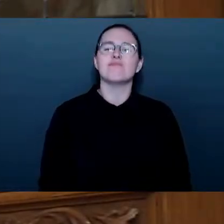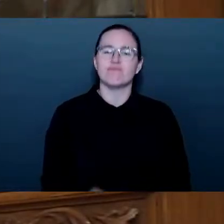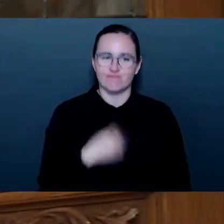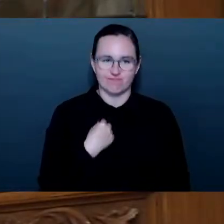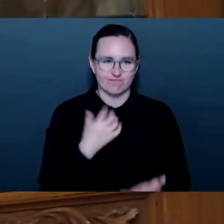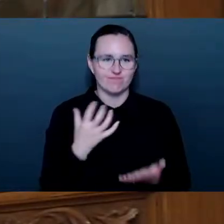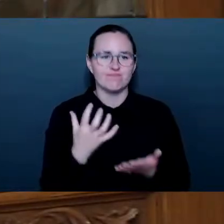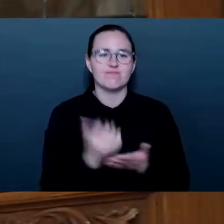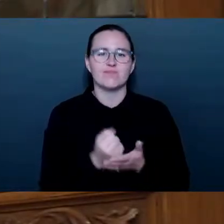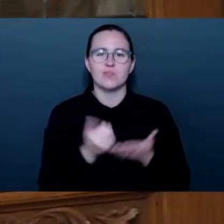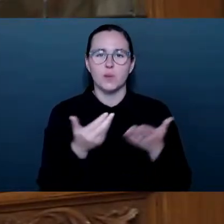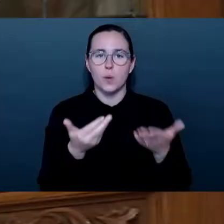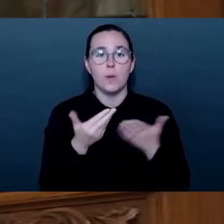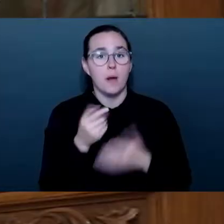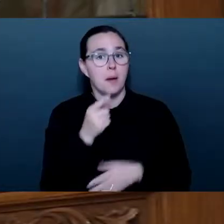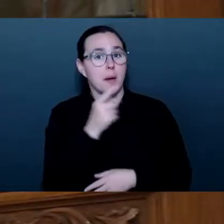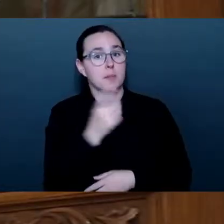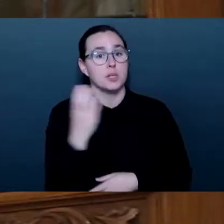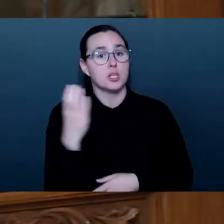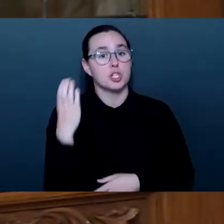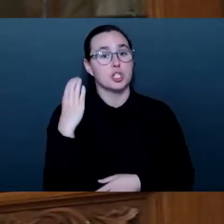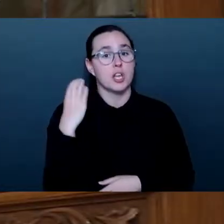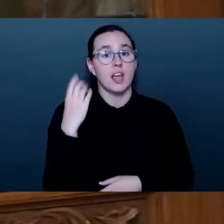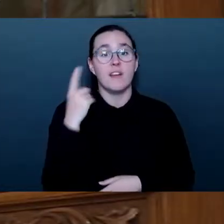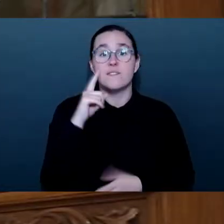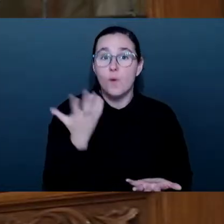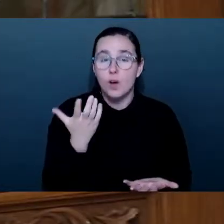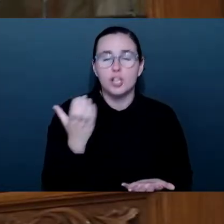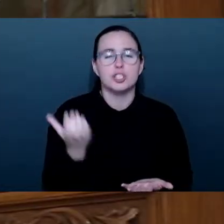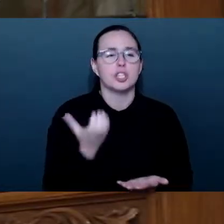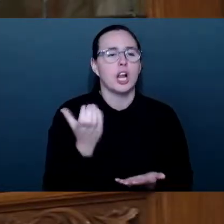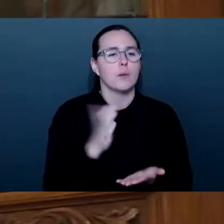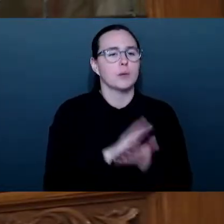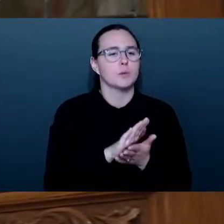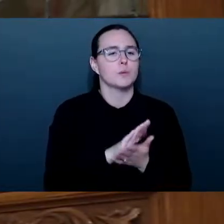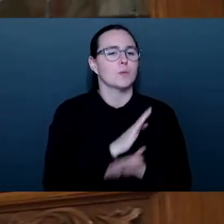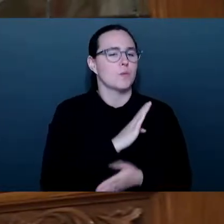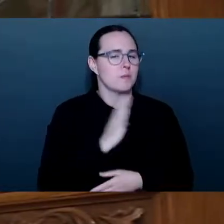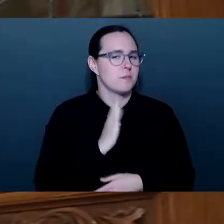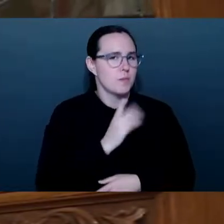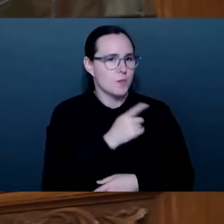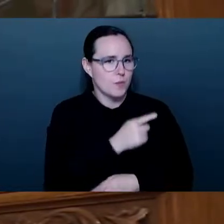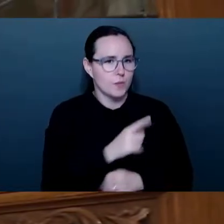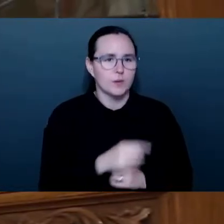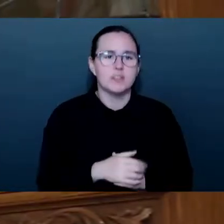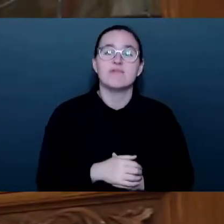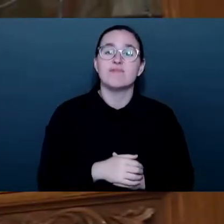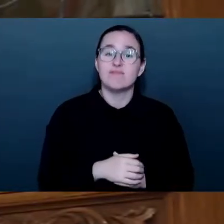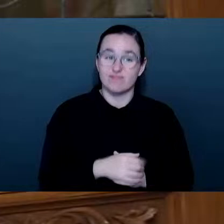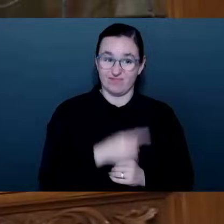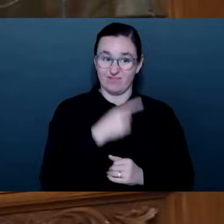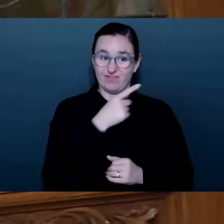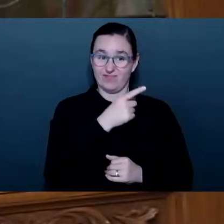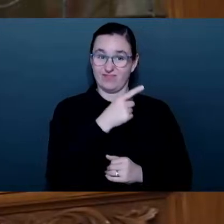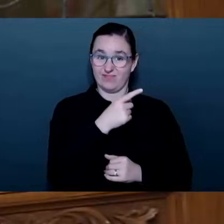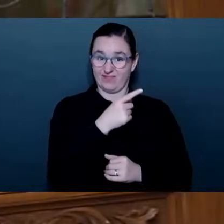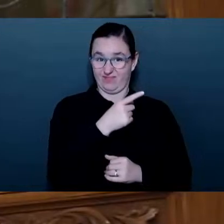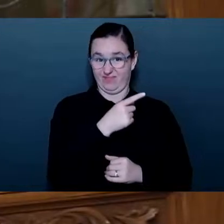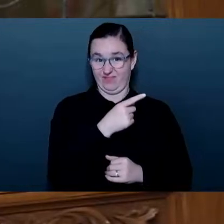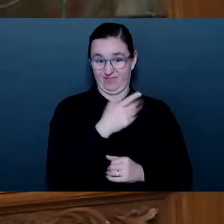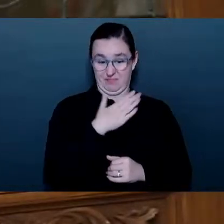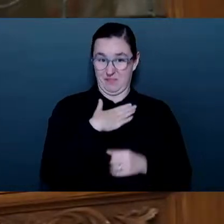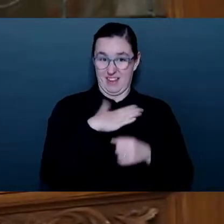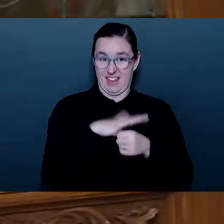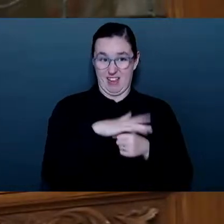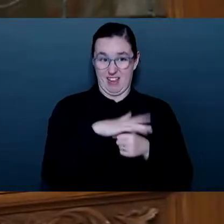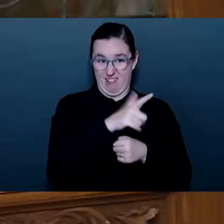School Board, also who lives on the is one of my constituents and is